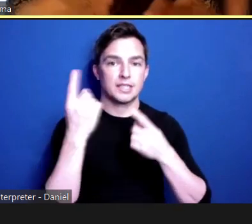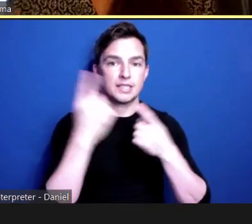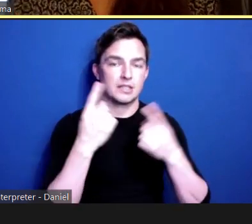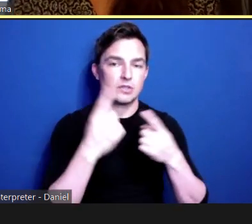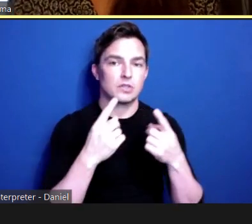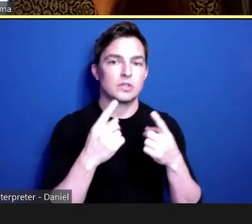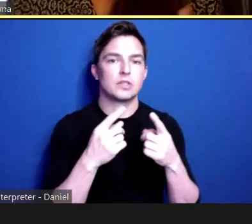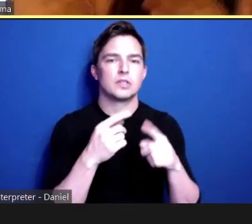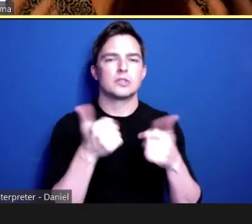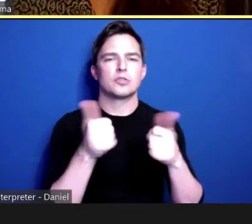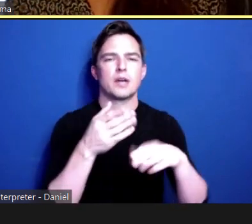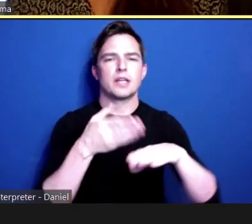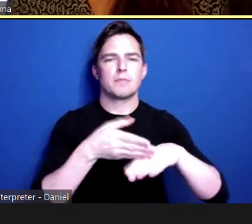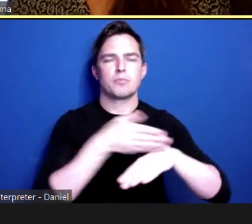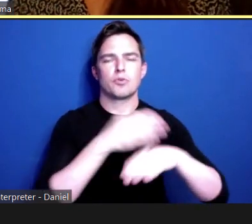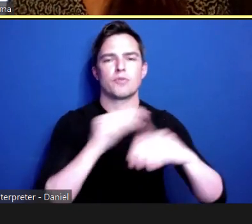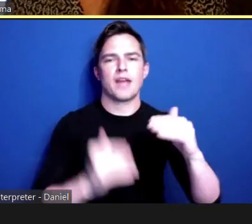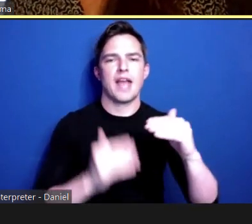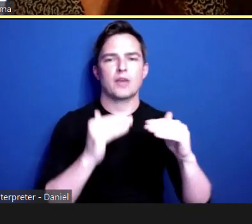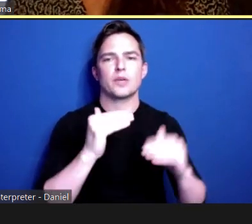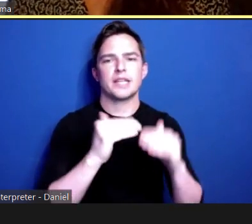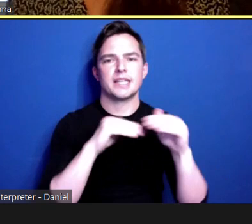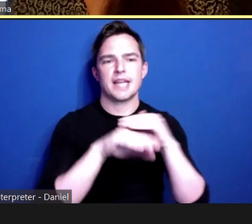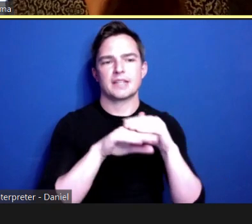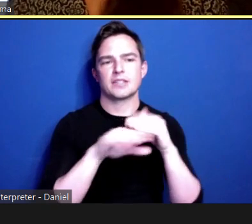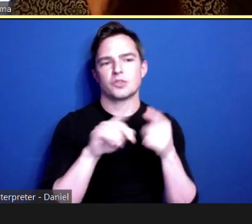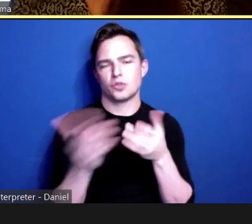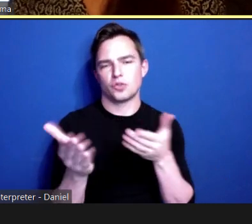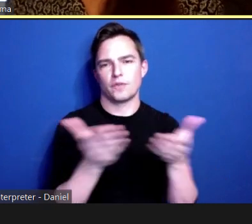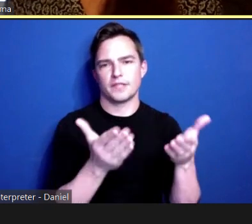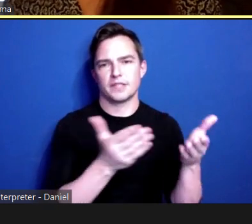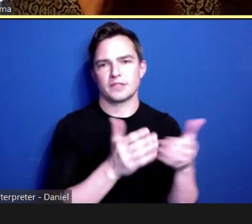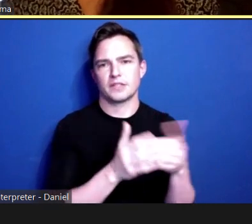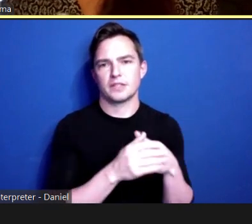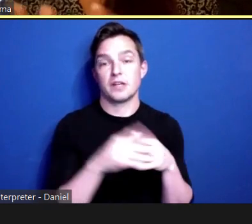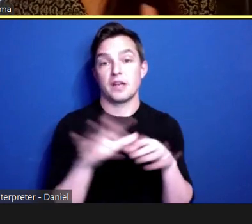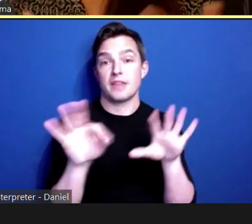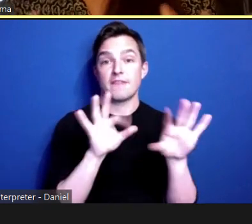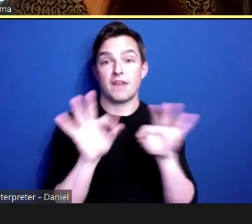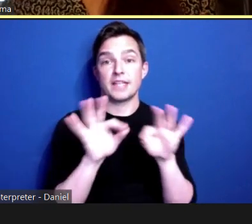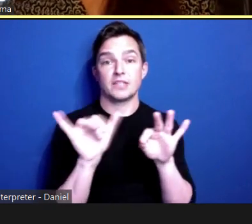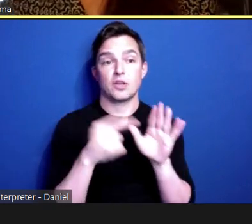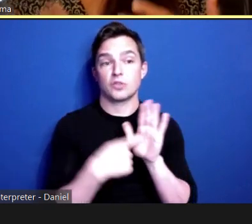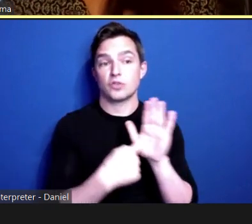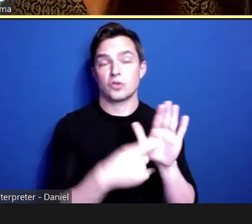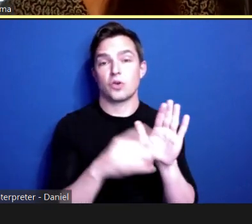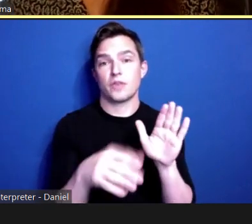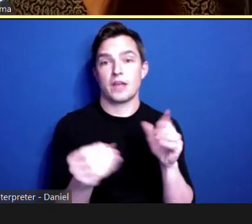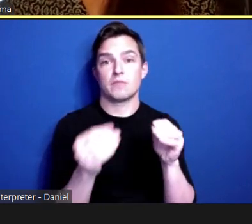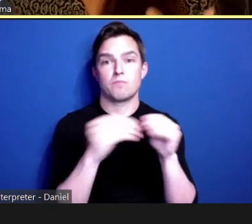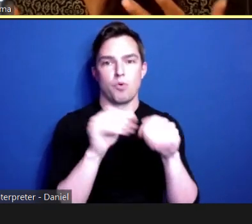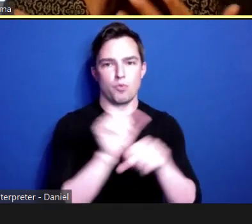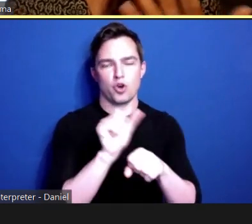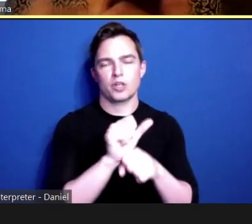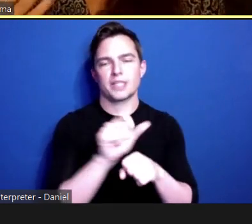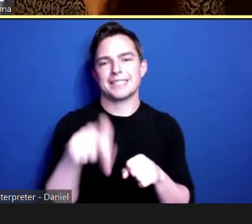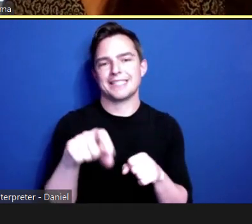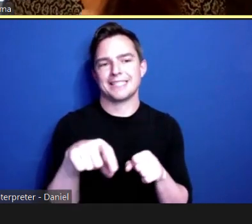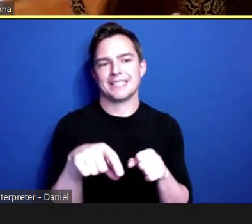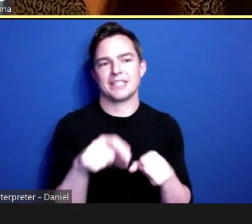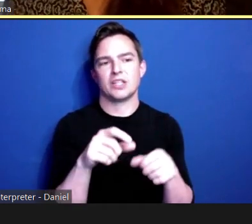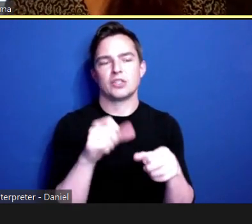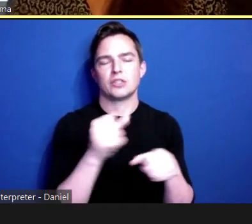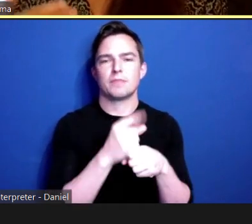improve equity and access to services. The findings also show that the more work is needed to